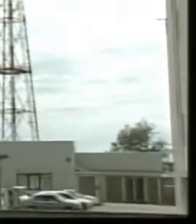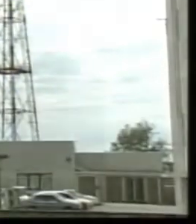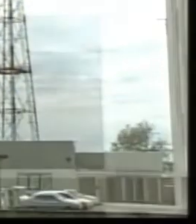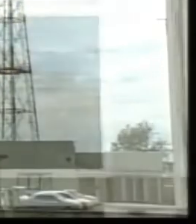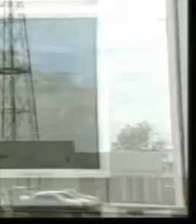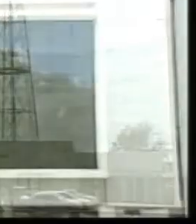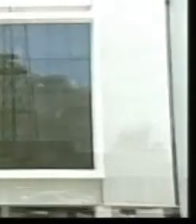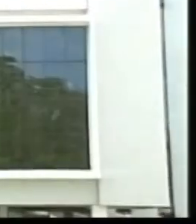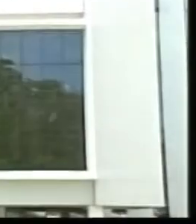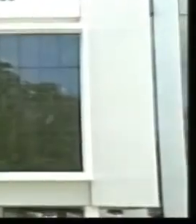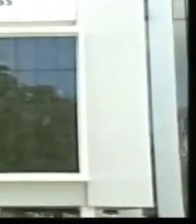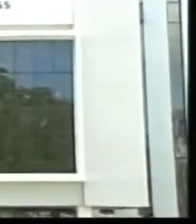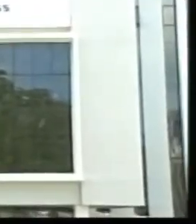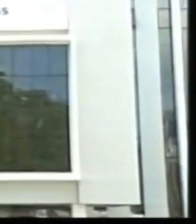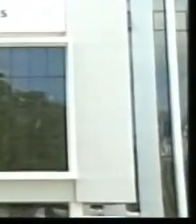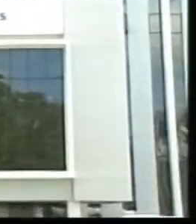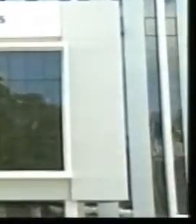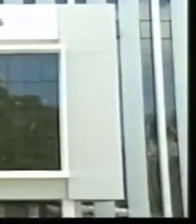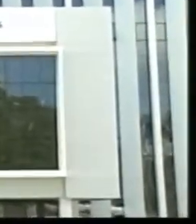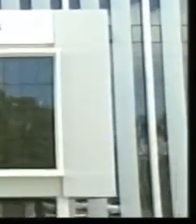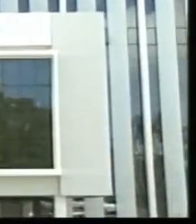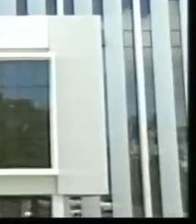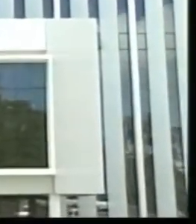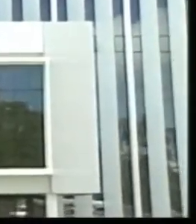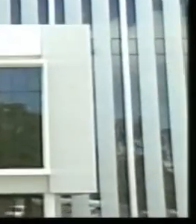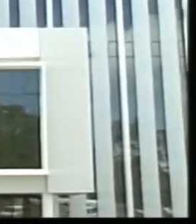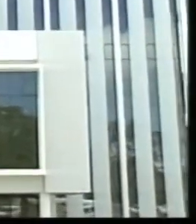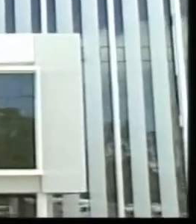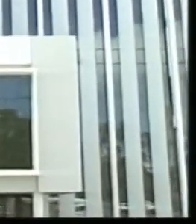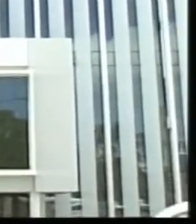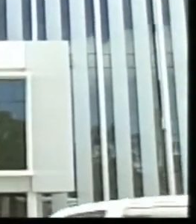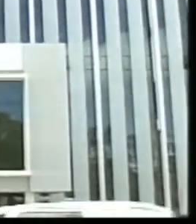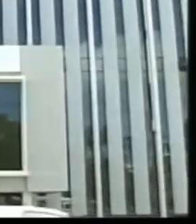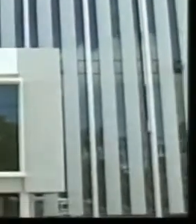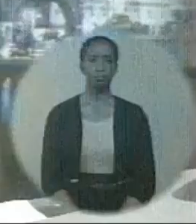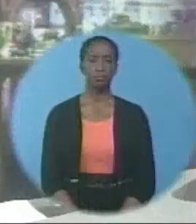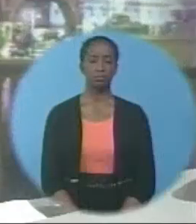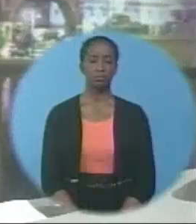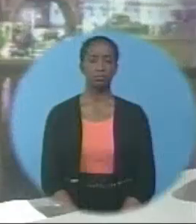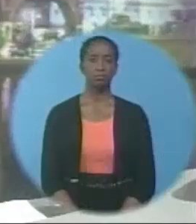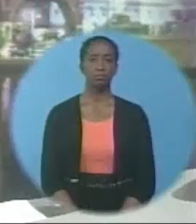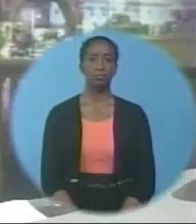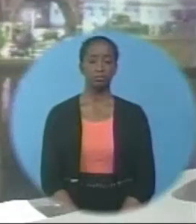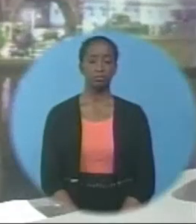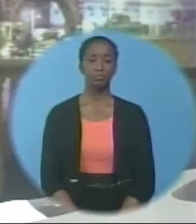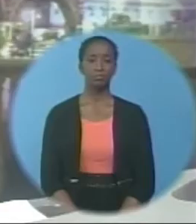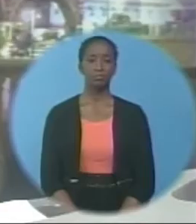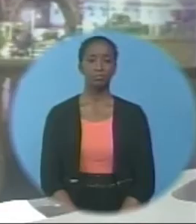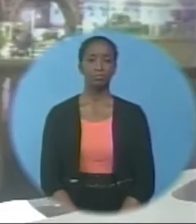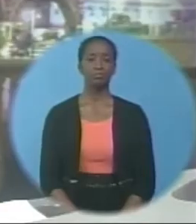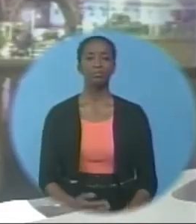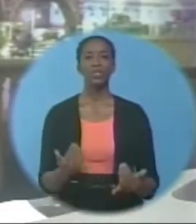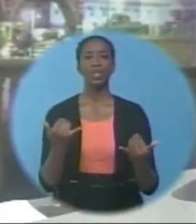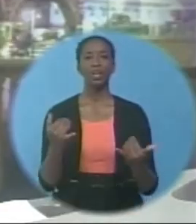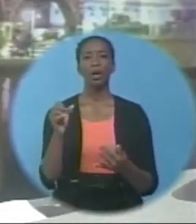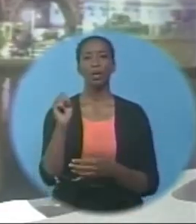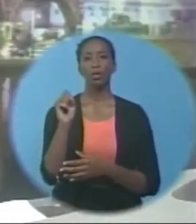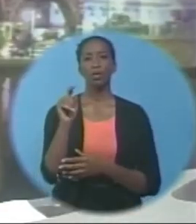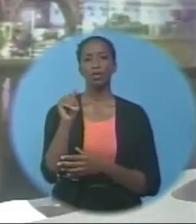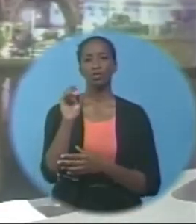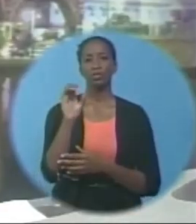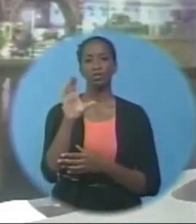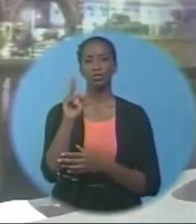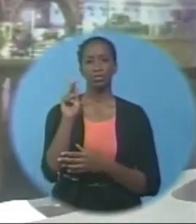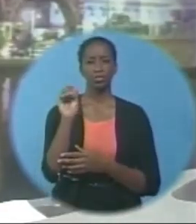of 31% over the closing share price on July 24, 2017. Time now to take a look at how